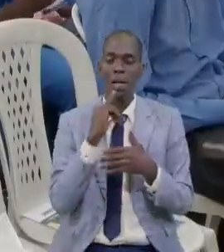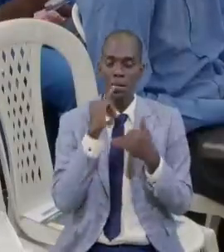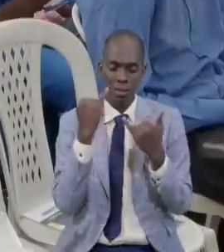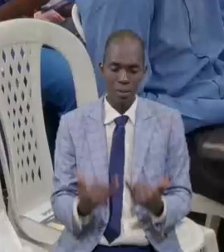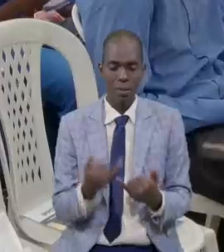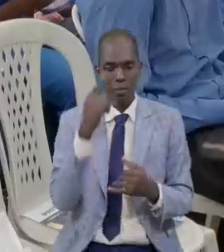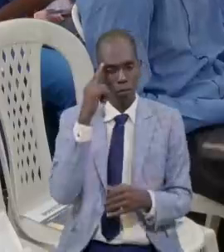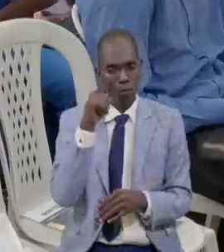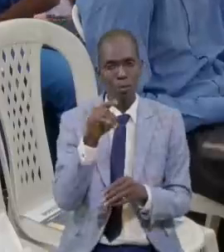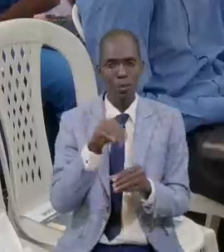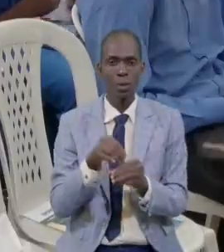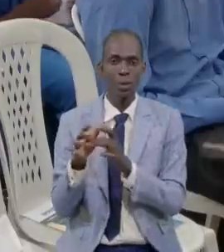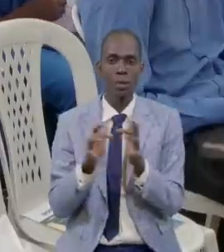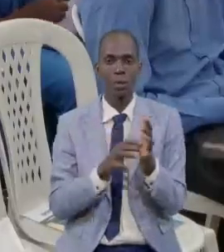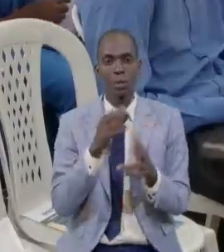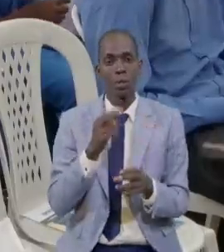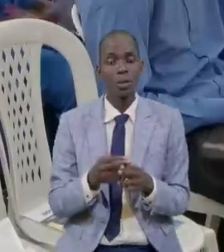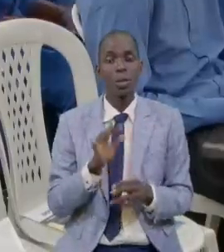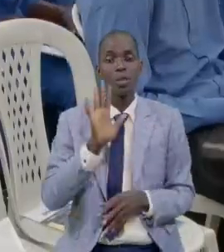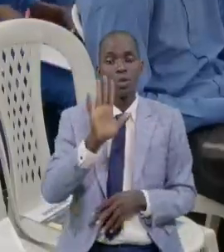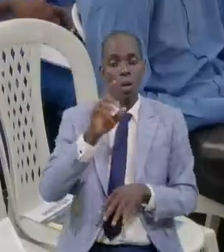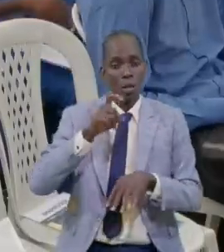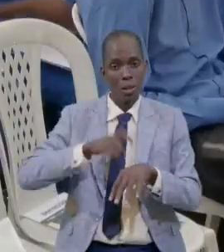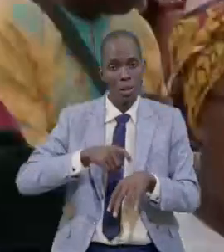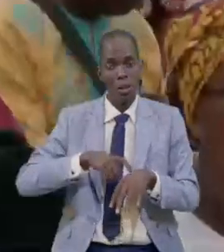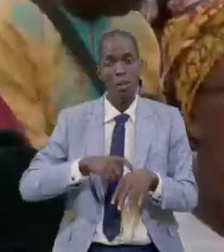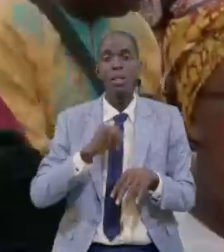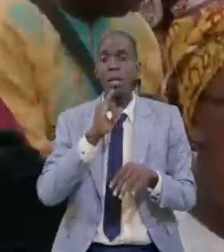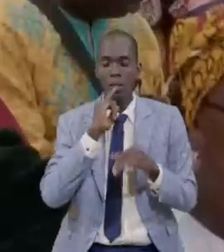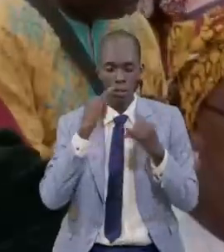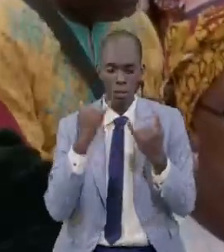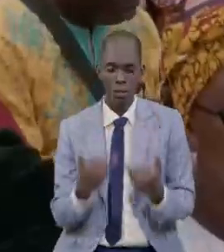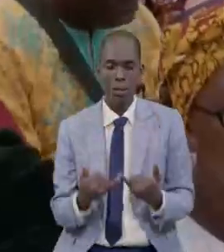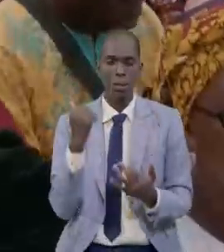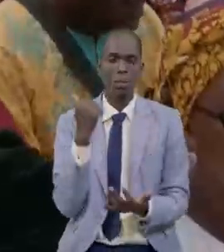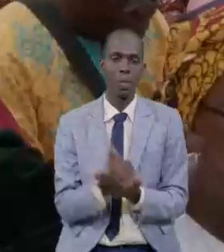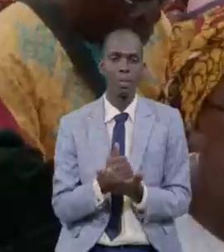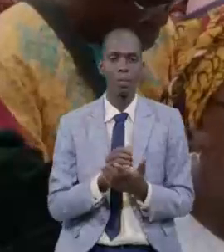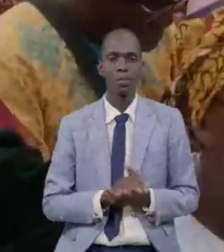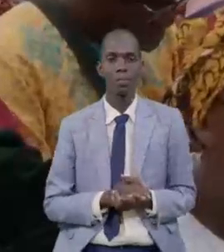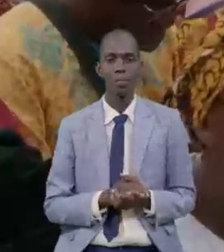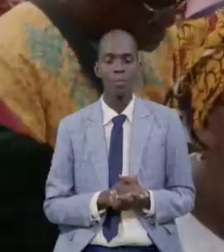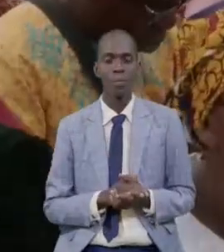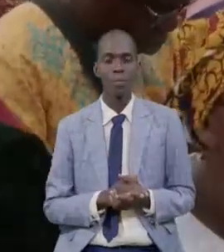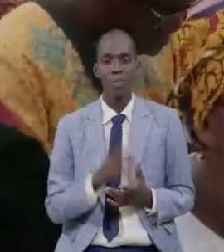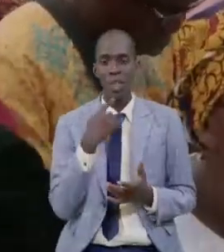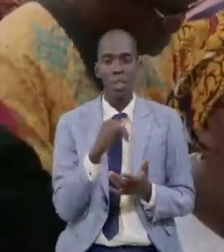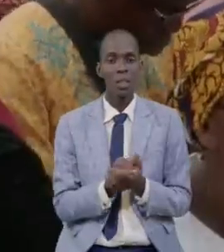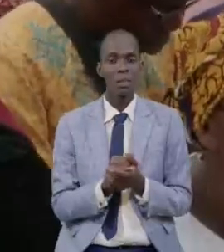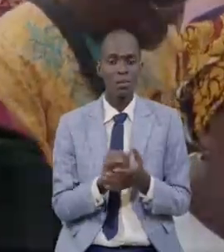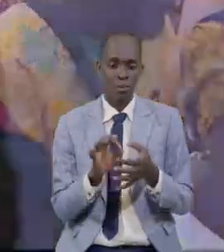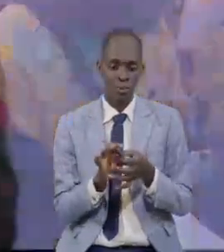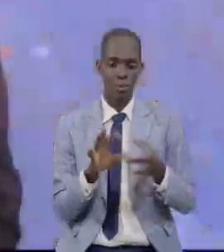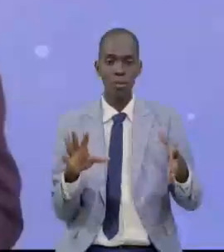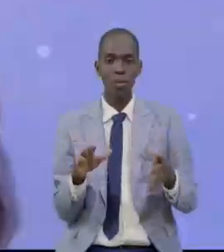I said, your time has come. It says, loose thyself from